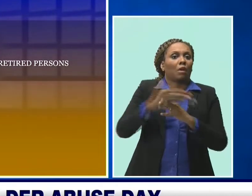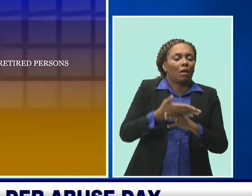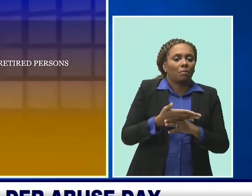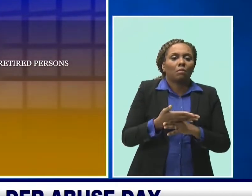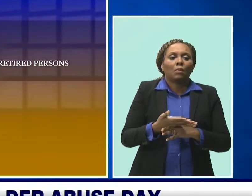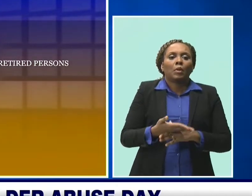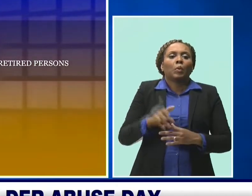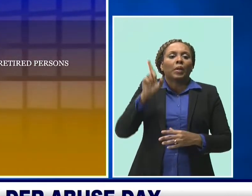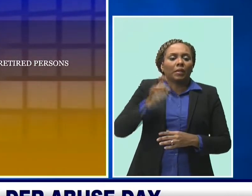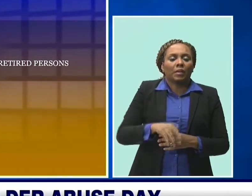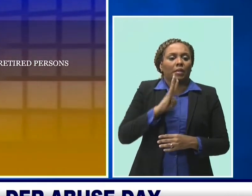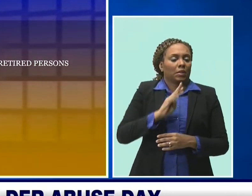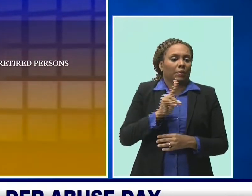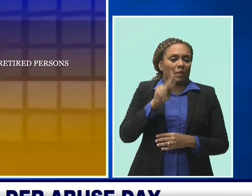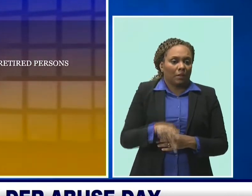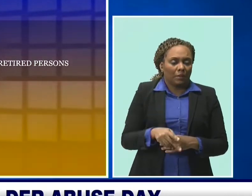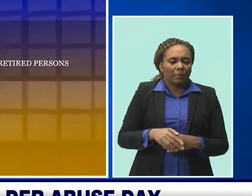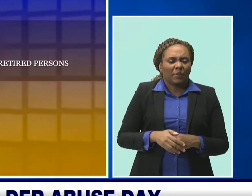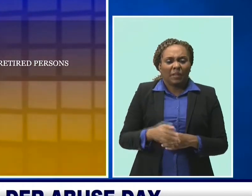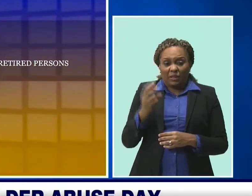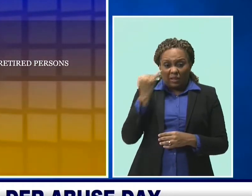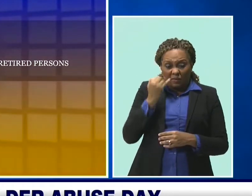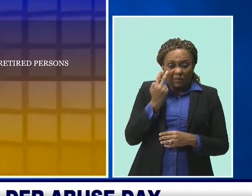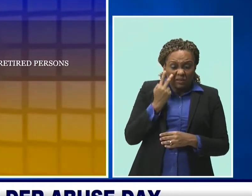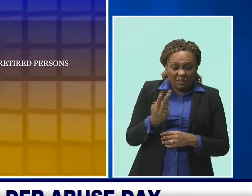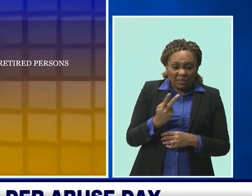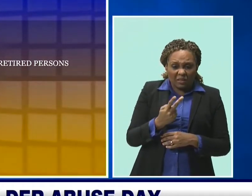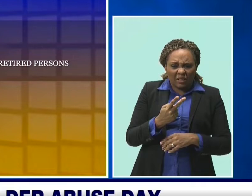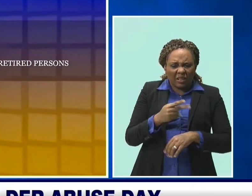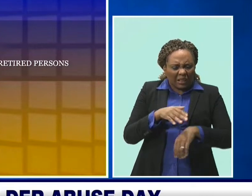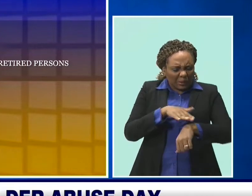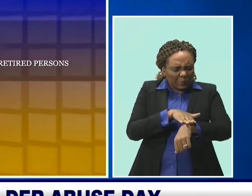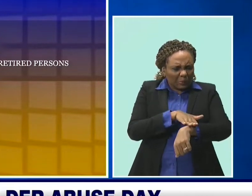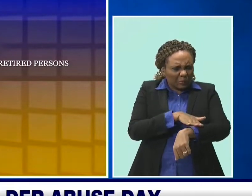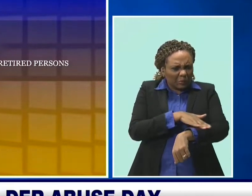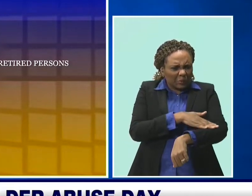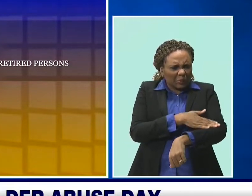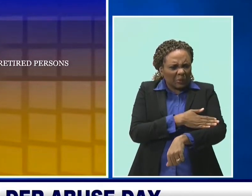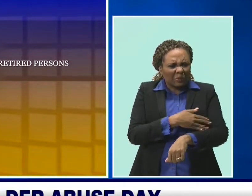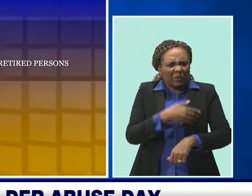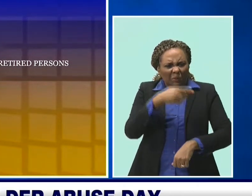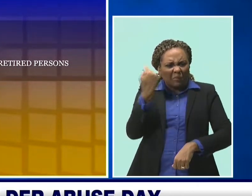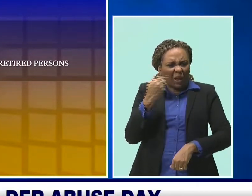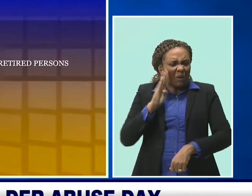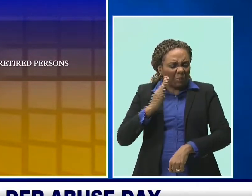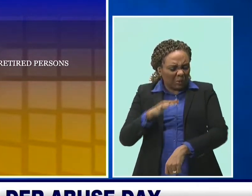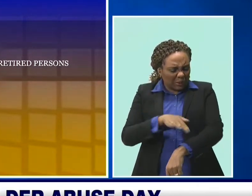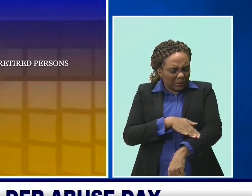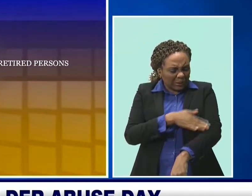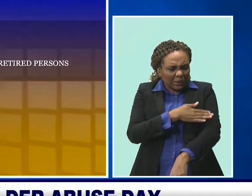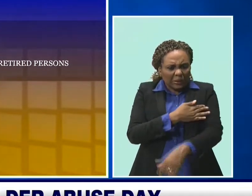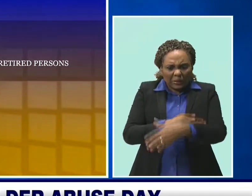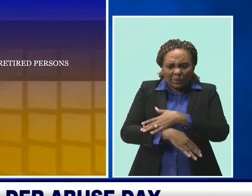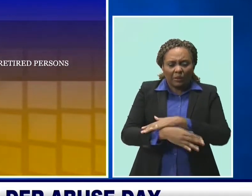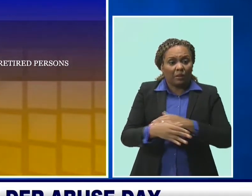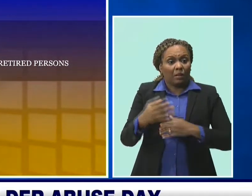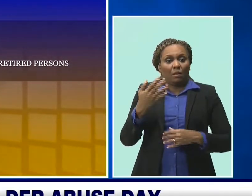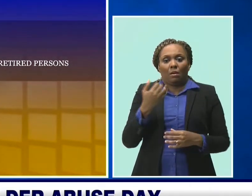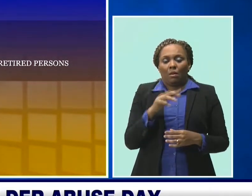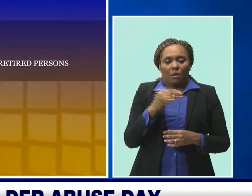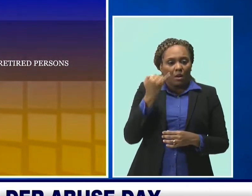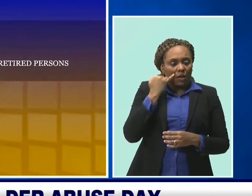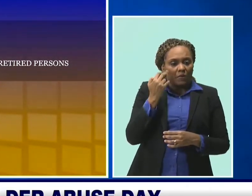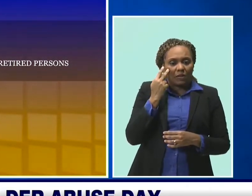unexplained signs of injury such as bruises, welts, or scars; significant withdrawals of funds from the